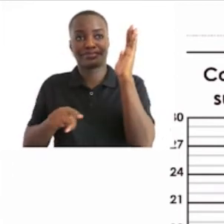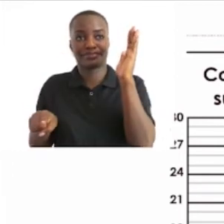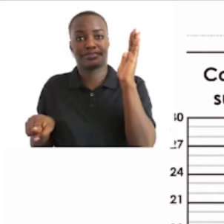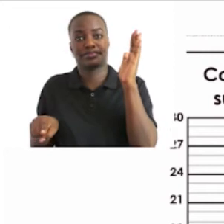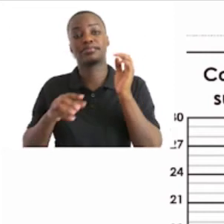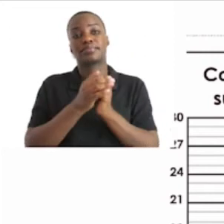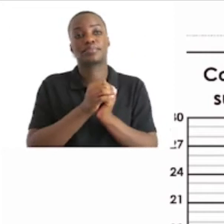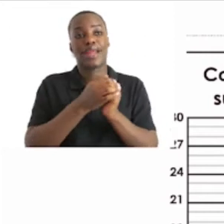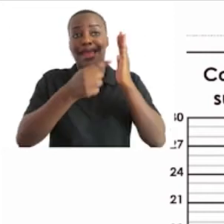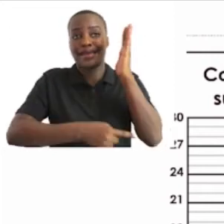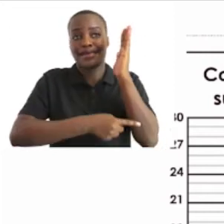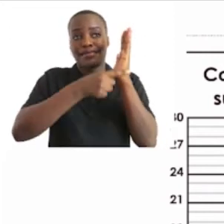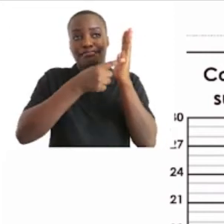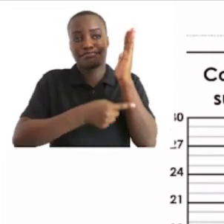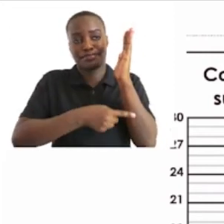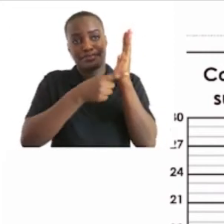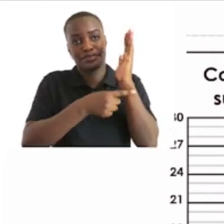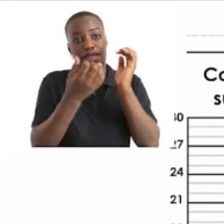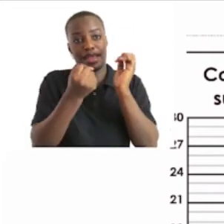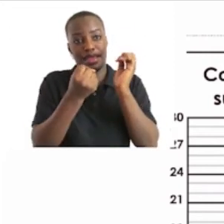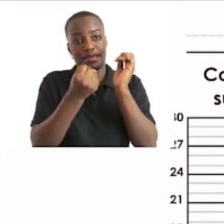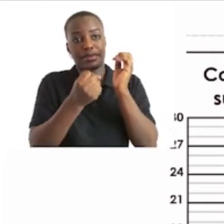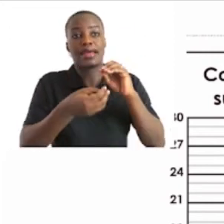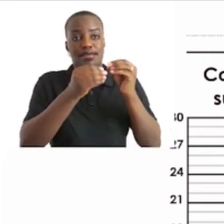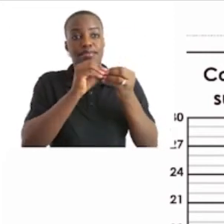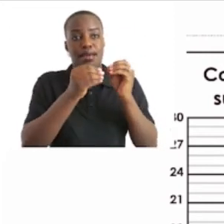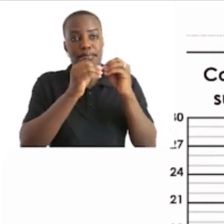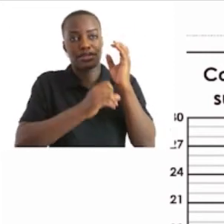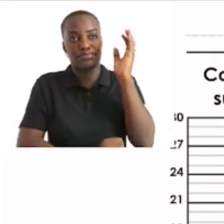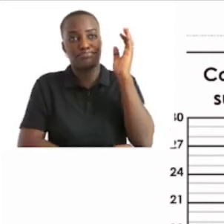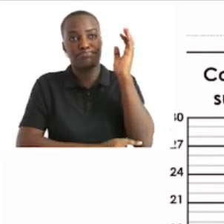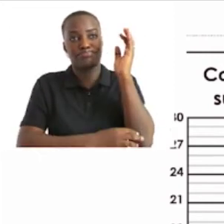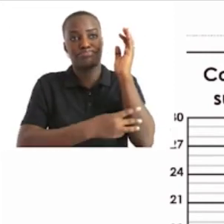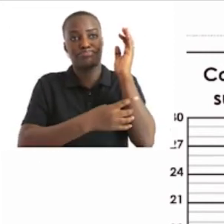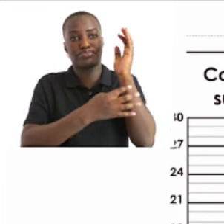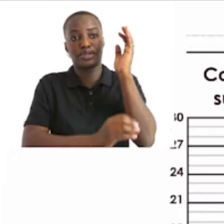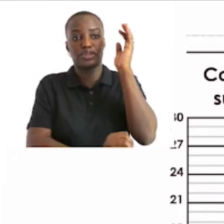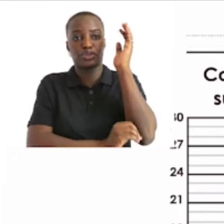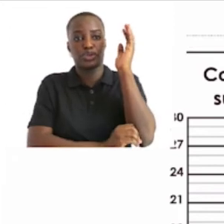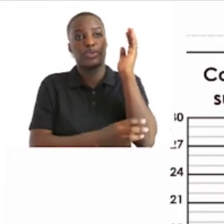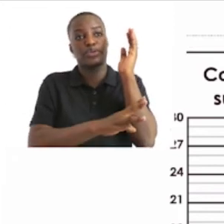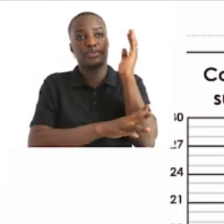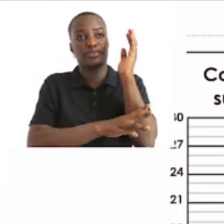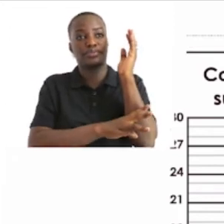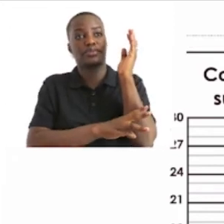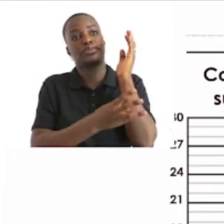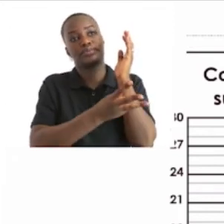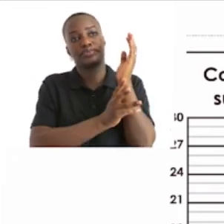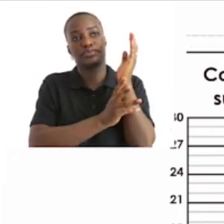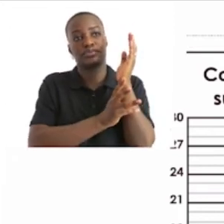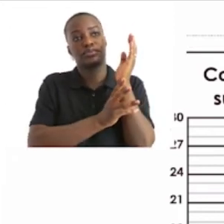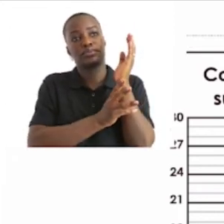then on the other side, we have numbers. We have 0, 3,